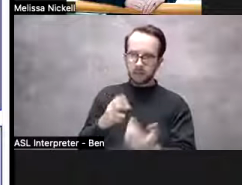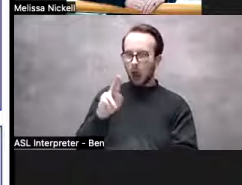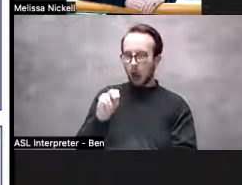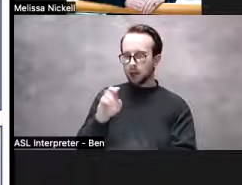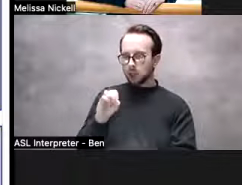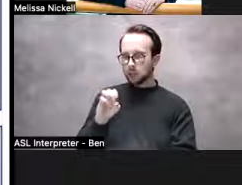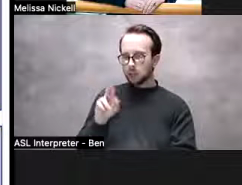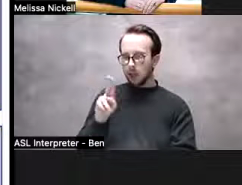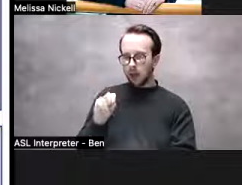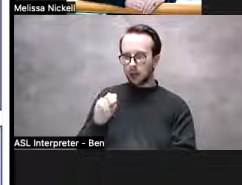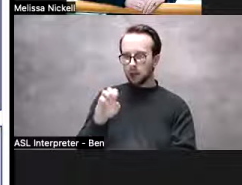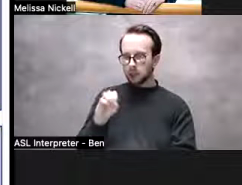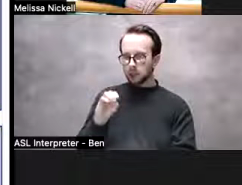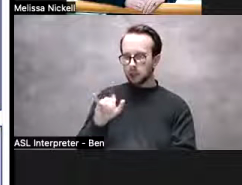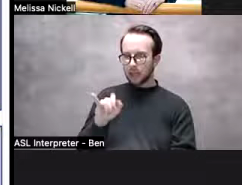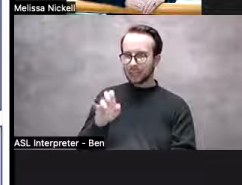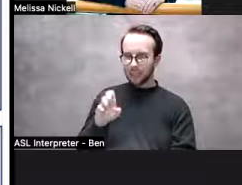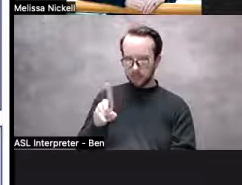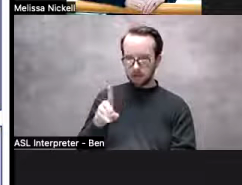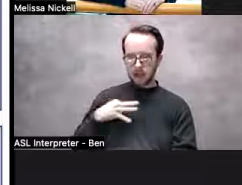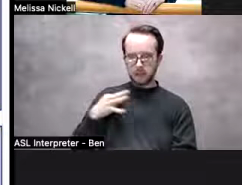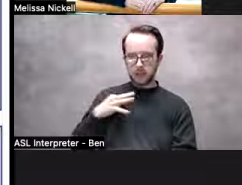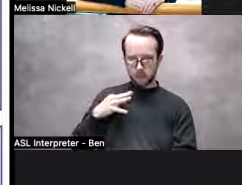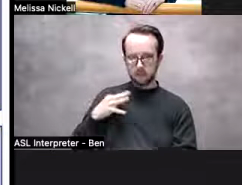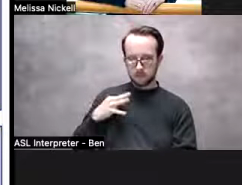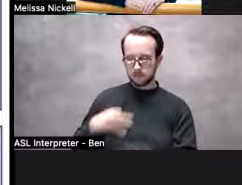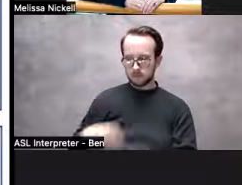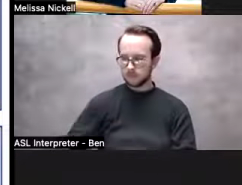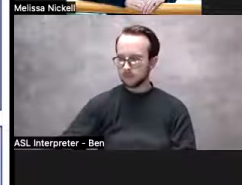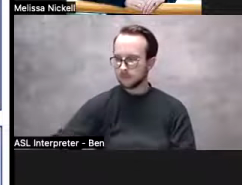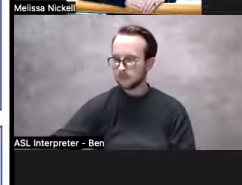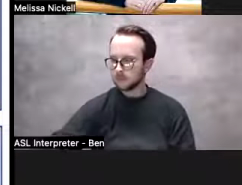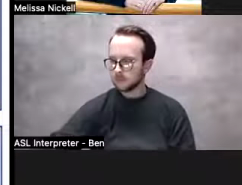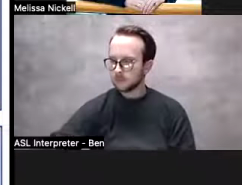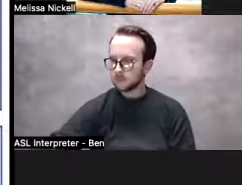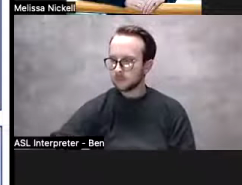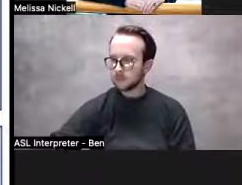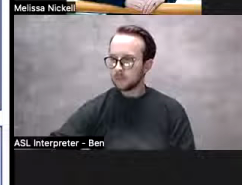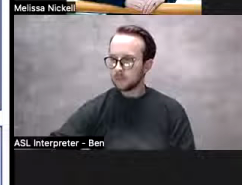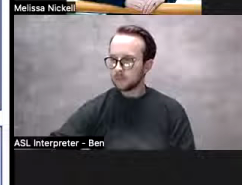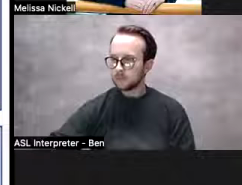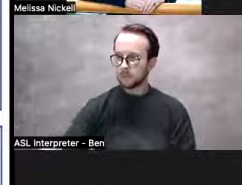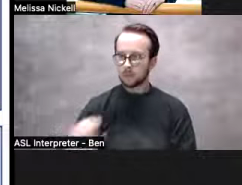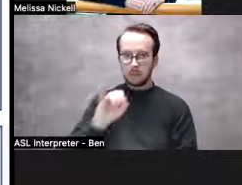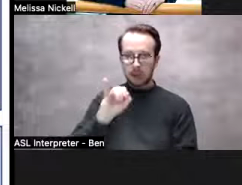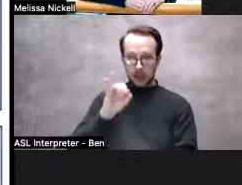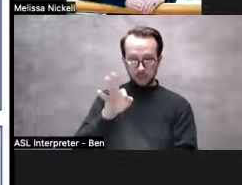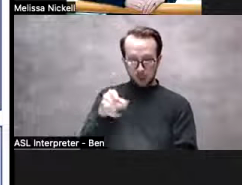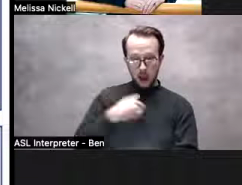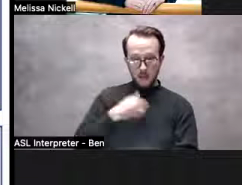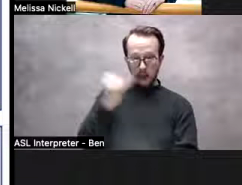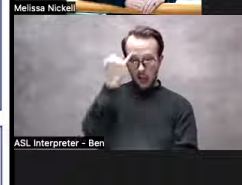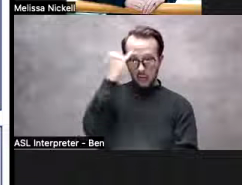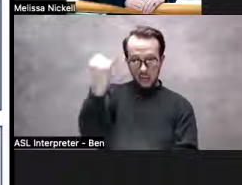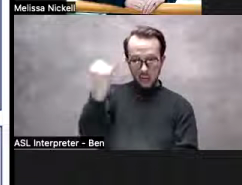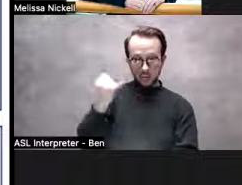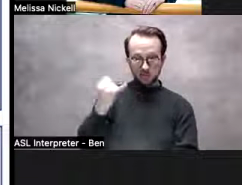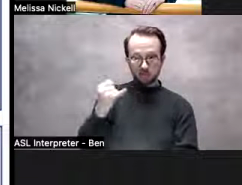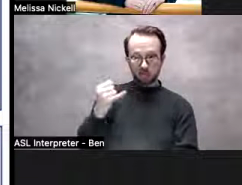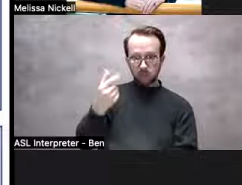also known as investigator-initiated grant applications. So if you have an idea for a grant and you want to submit